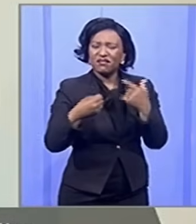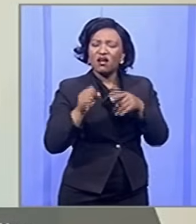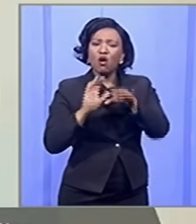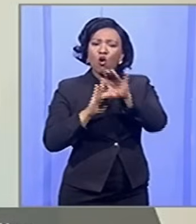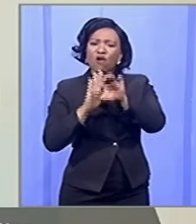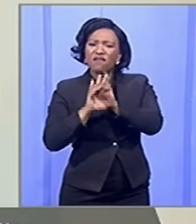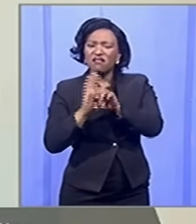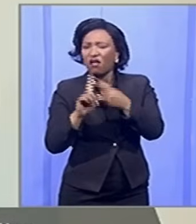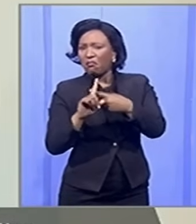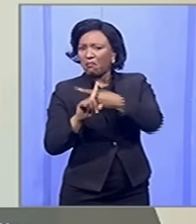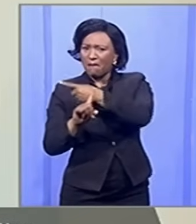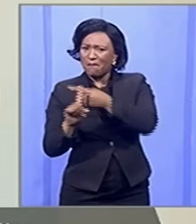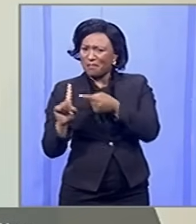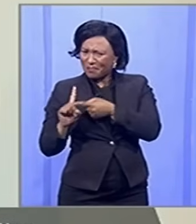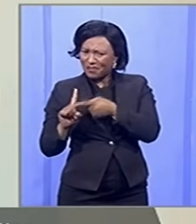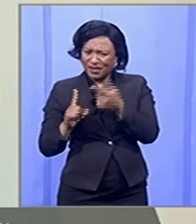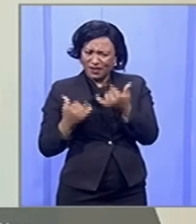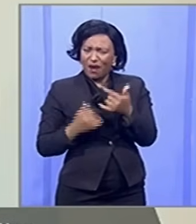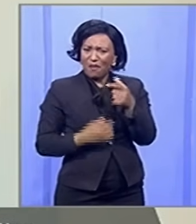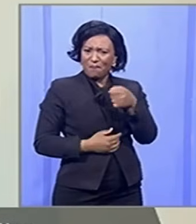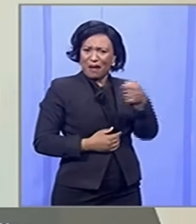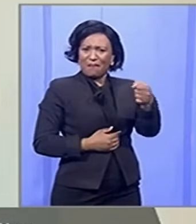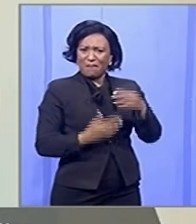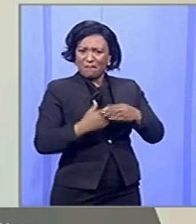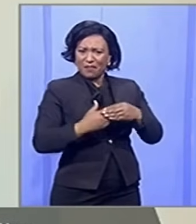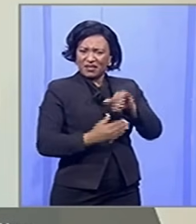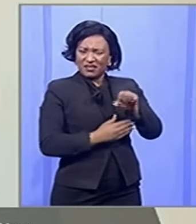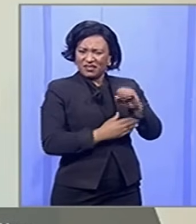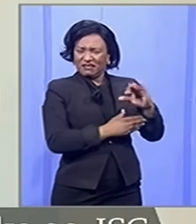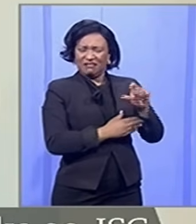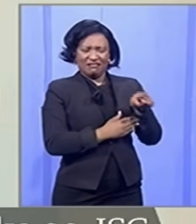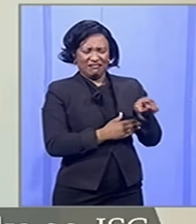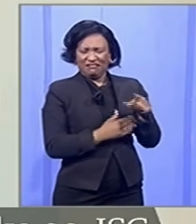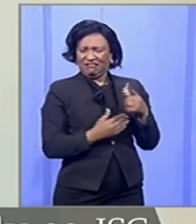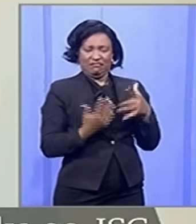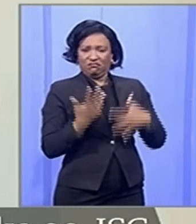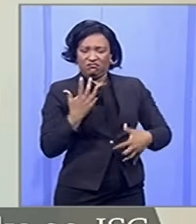Constitution and the judiciary as a member of the JSC.